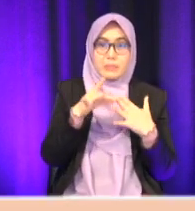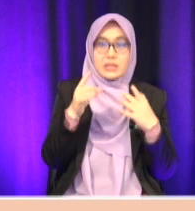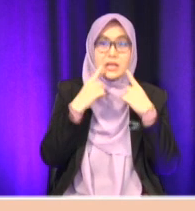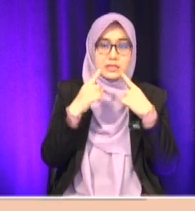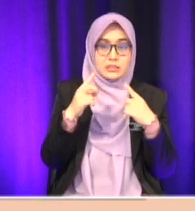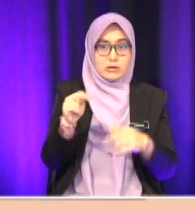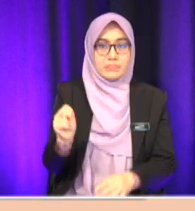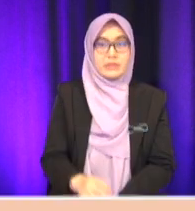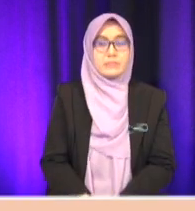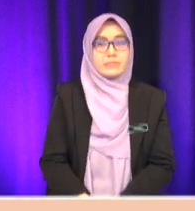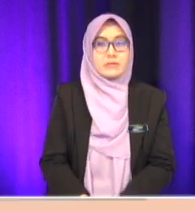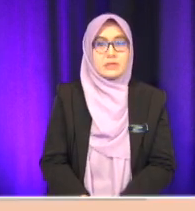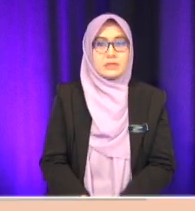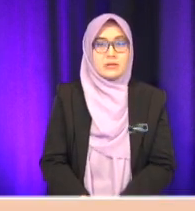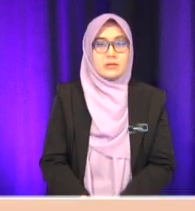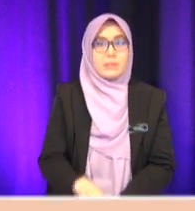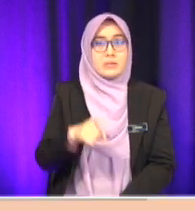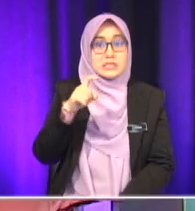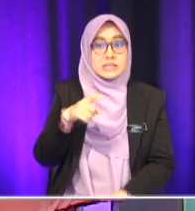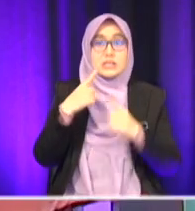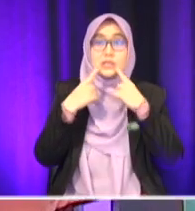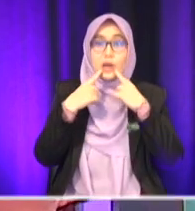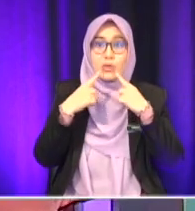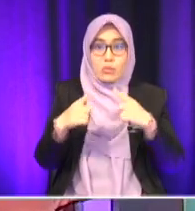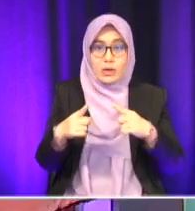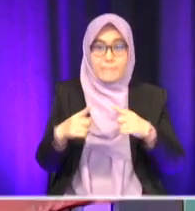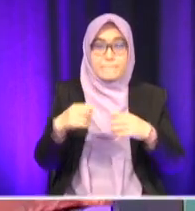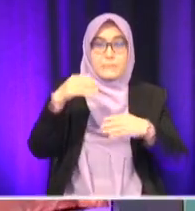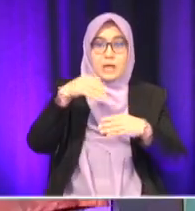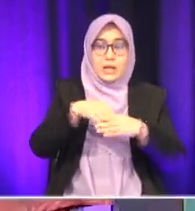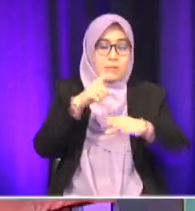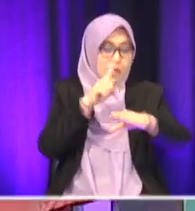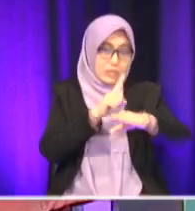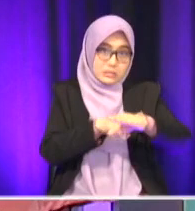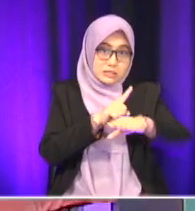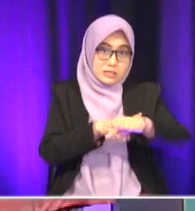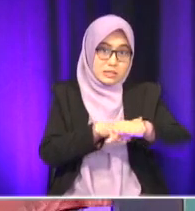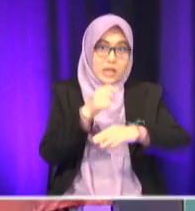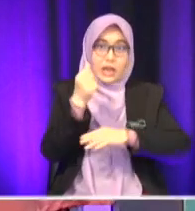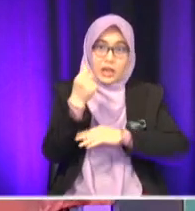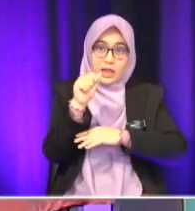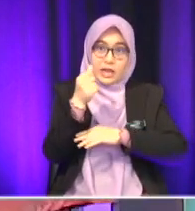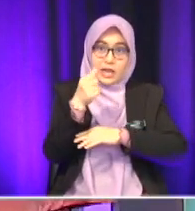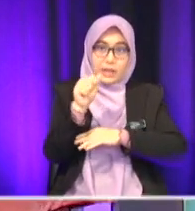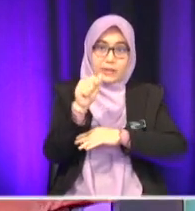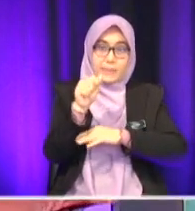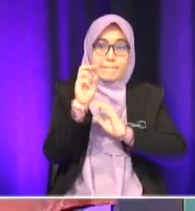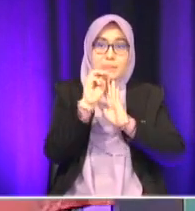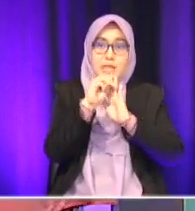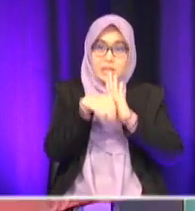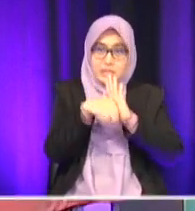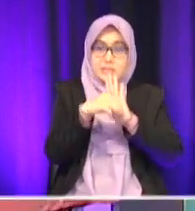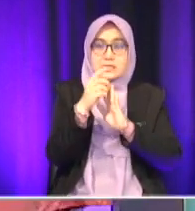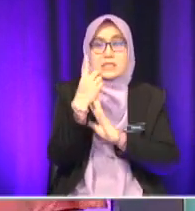not more than 10 minutes. Okay, so for this, because there are 10 items. Okay, so this